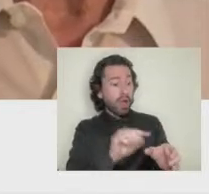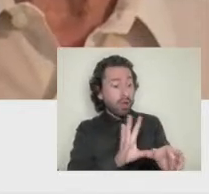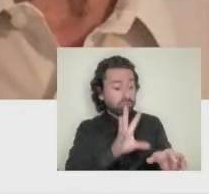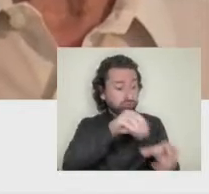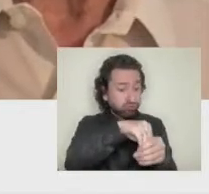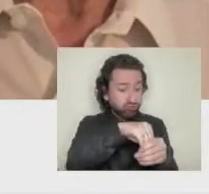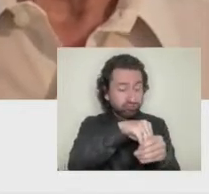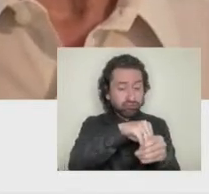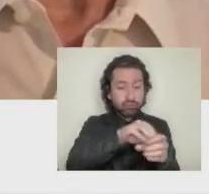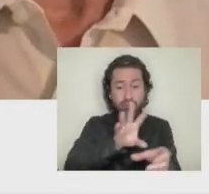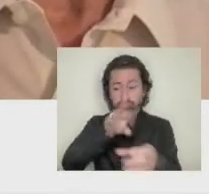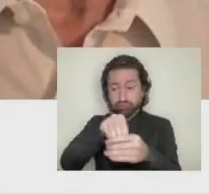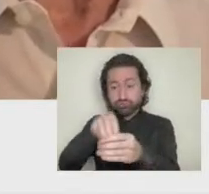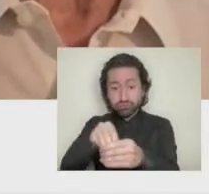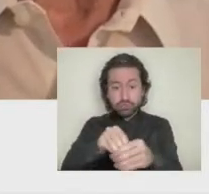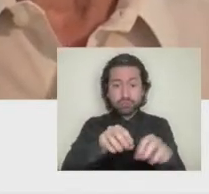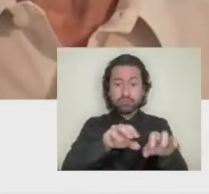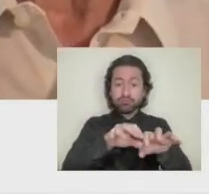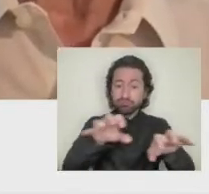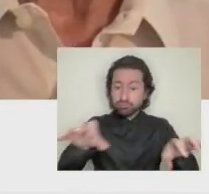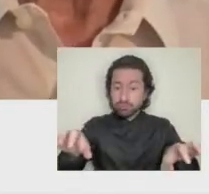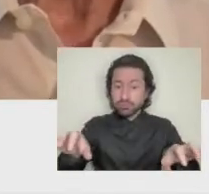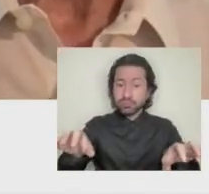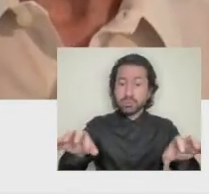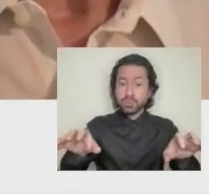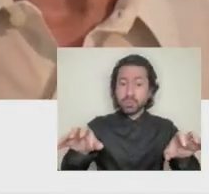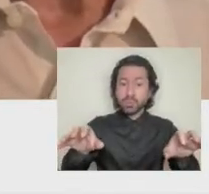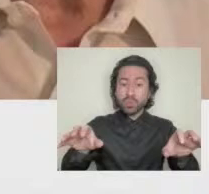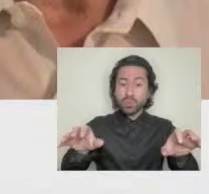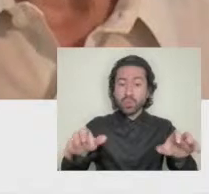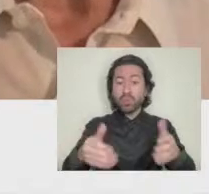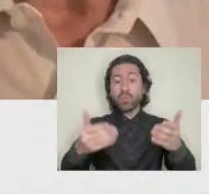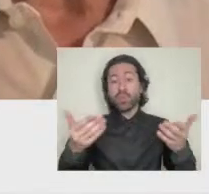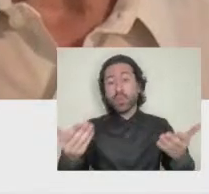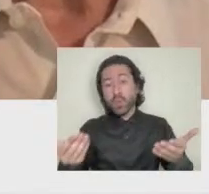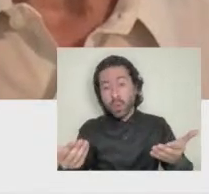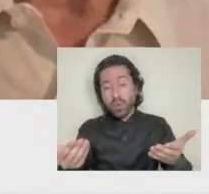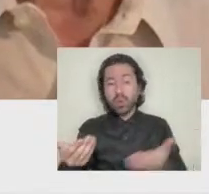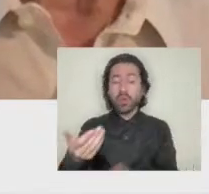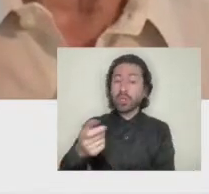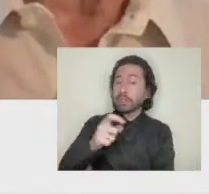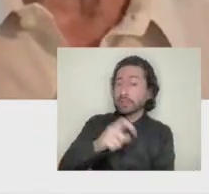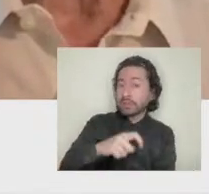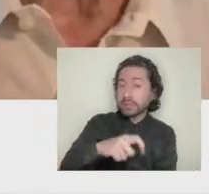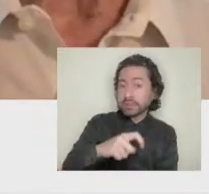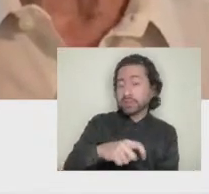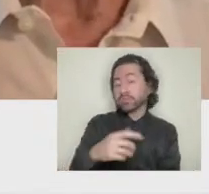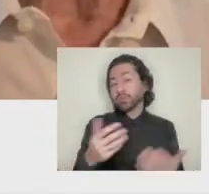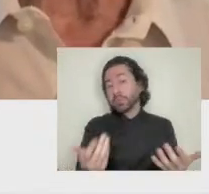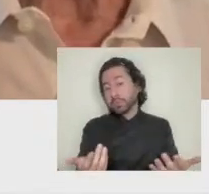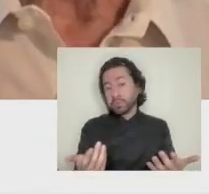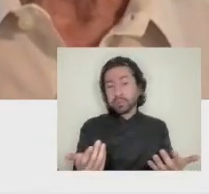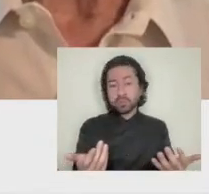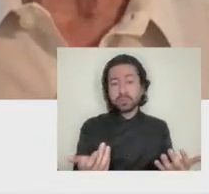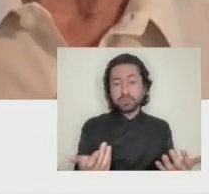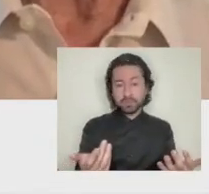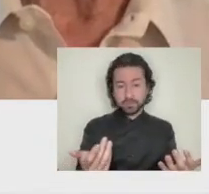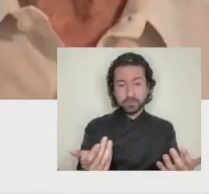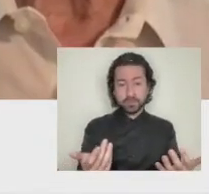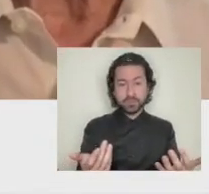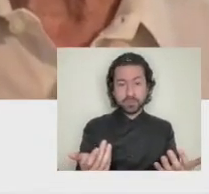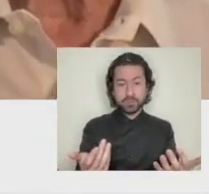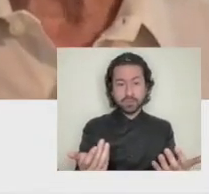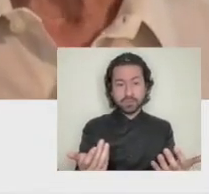the deprivation, the higher the mortality. So we said, instead of focusing on the very poor with their